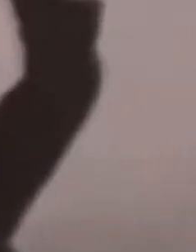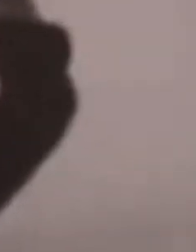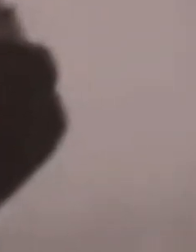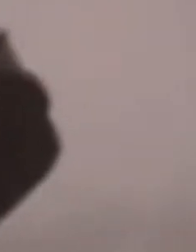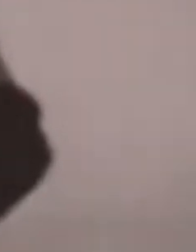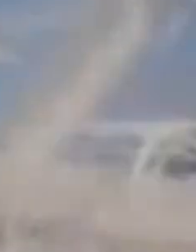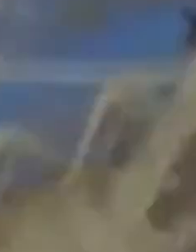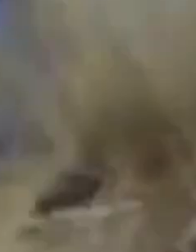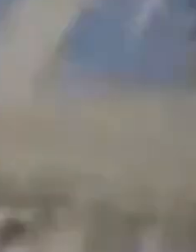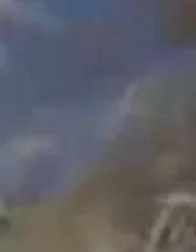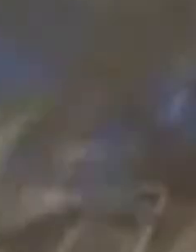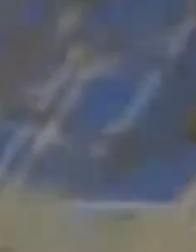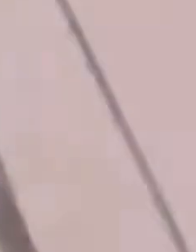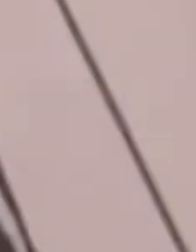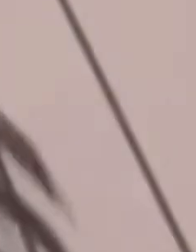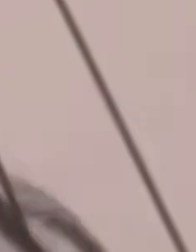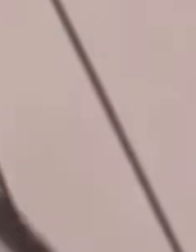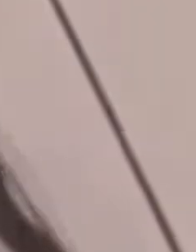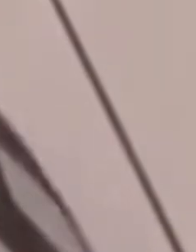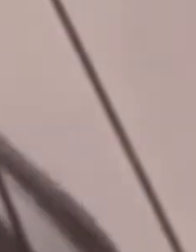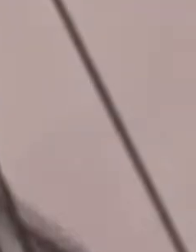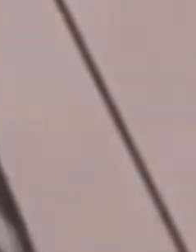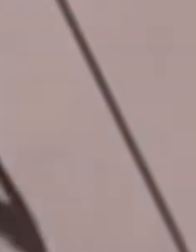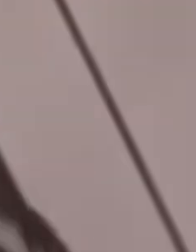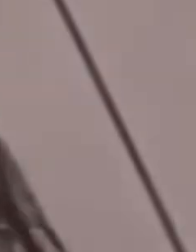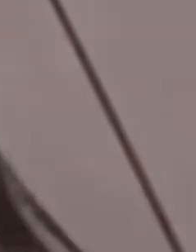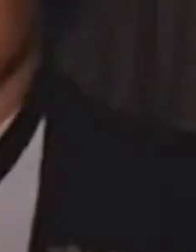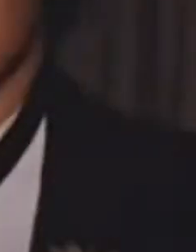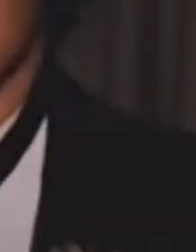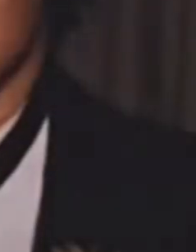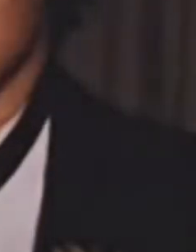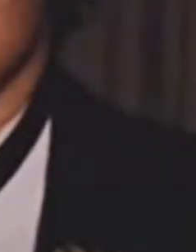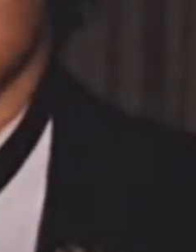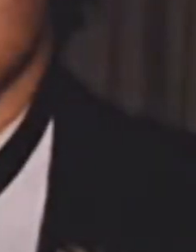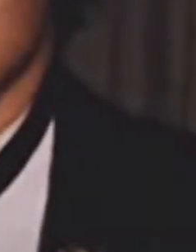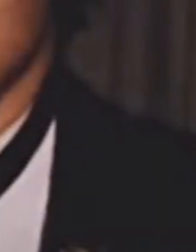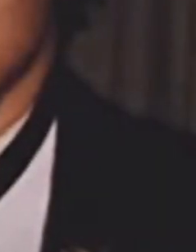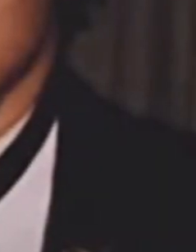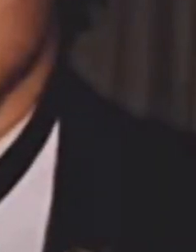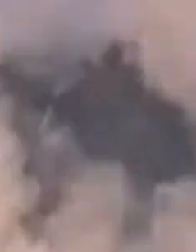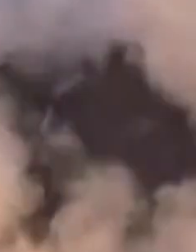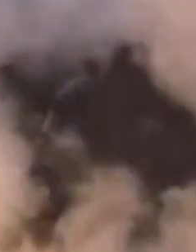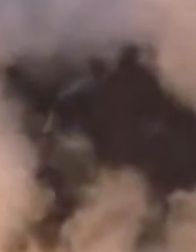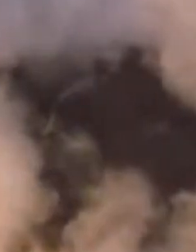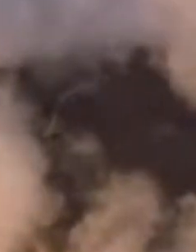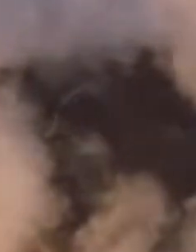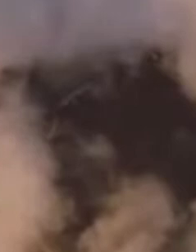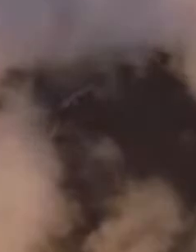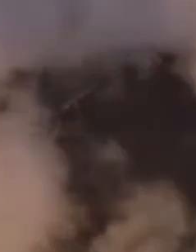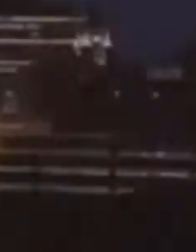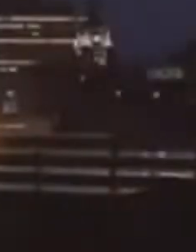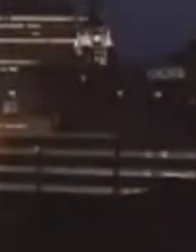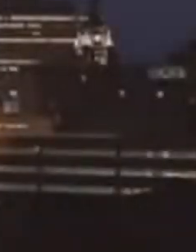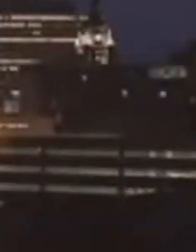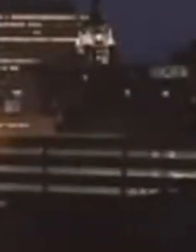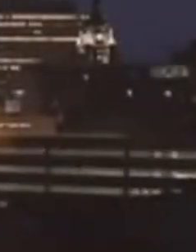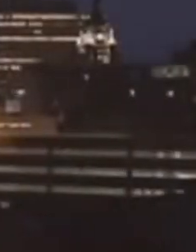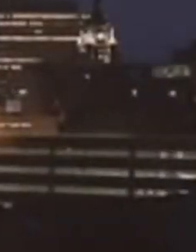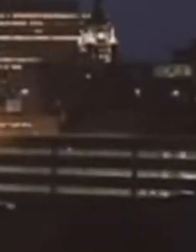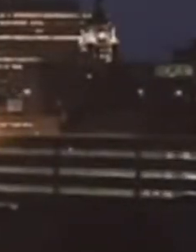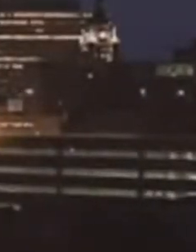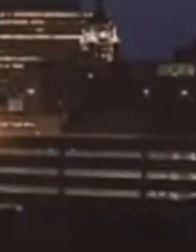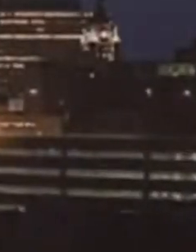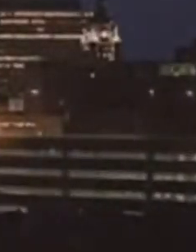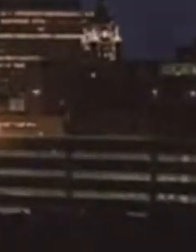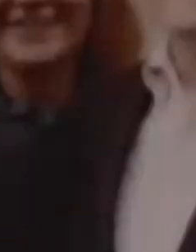raise buildings and bridges across the nation. Her father worked the factories by day, attended school